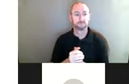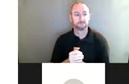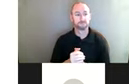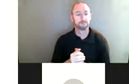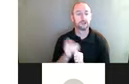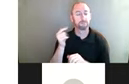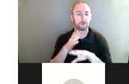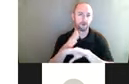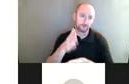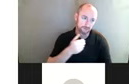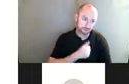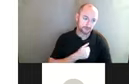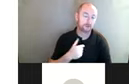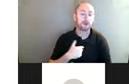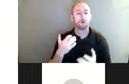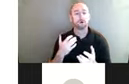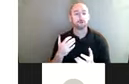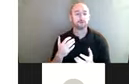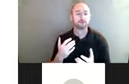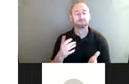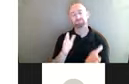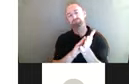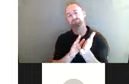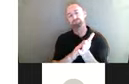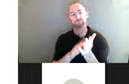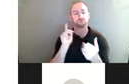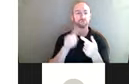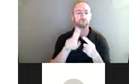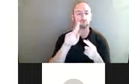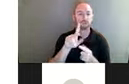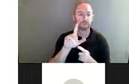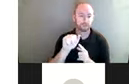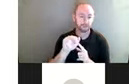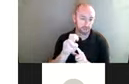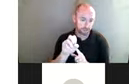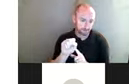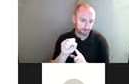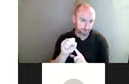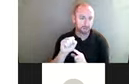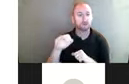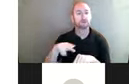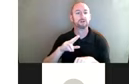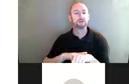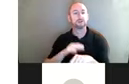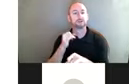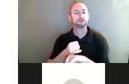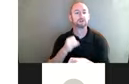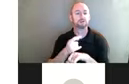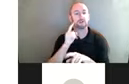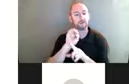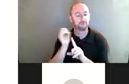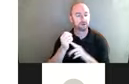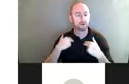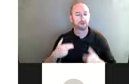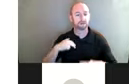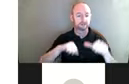I apologize. I would like to give a shout out to the UK CARES, the National Institute of Environmental Health